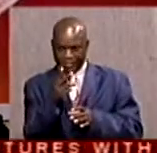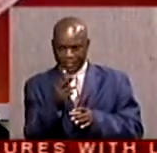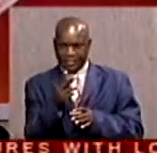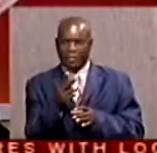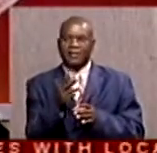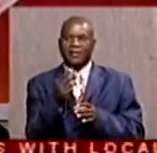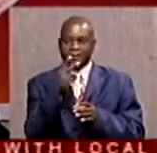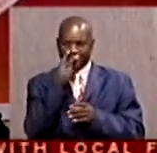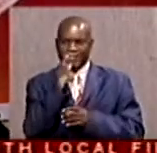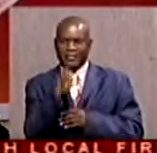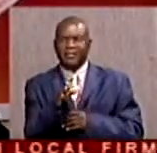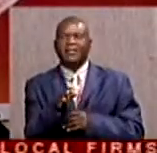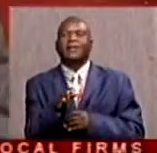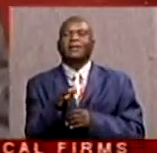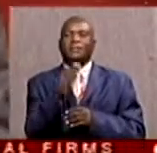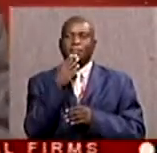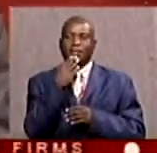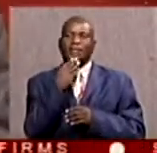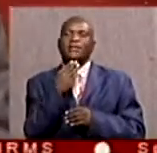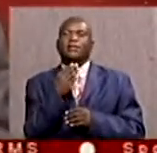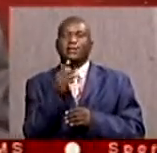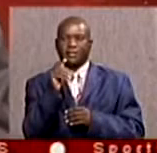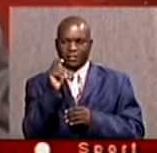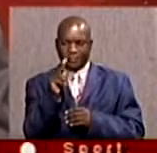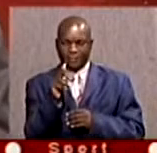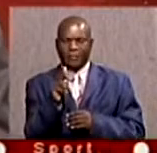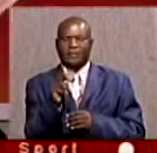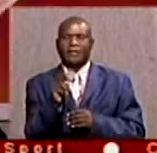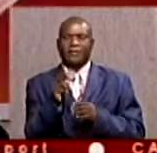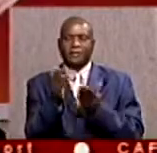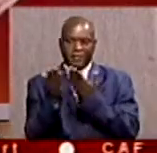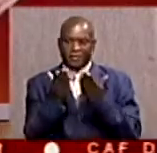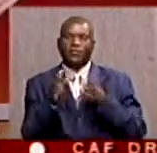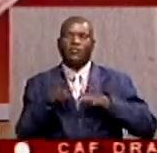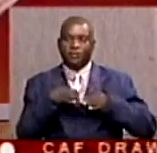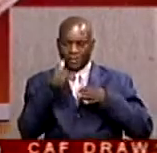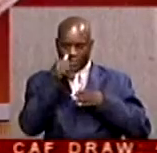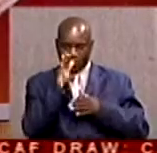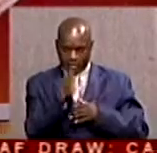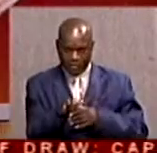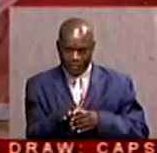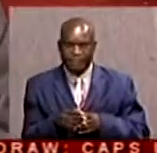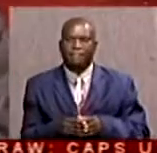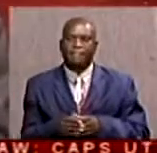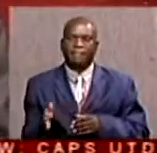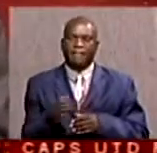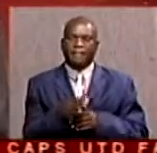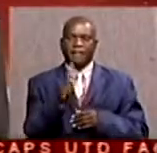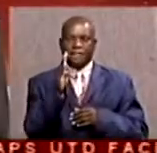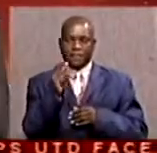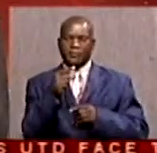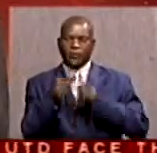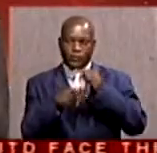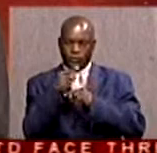our launch. You must definitely use that. That's really a good way to set the example. You are important. Fantastic. Now, continuing with